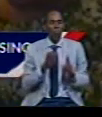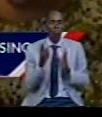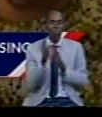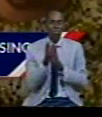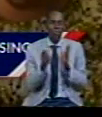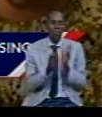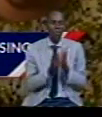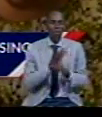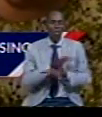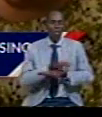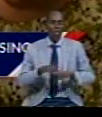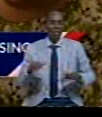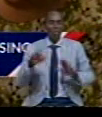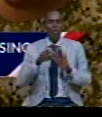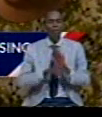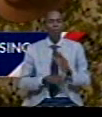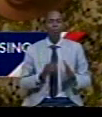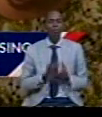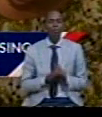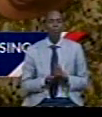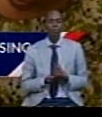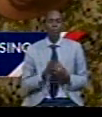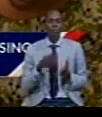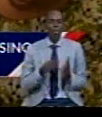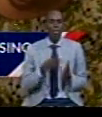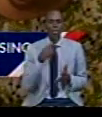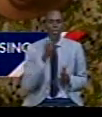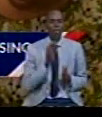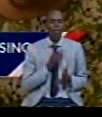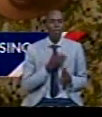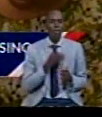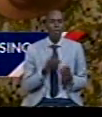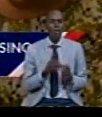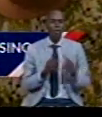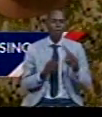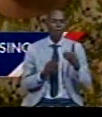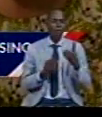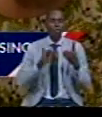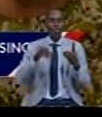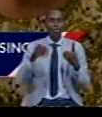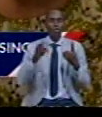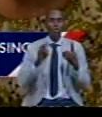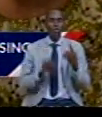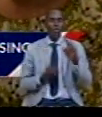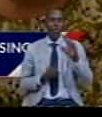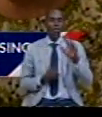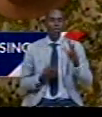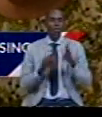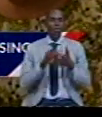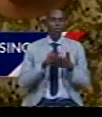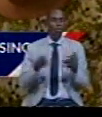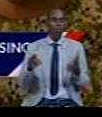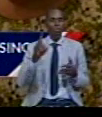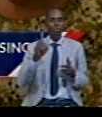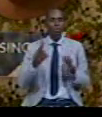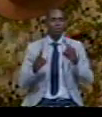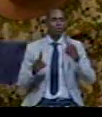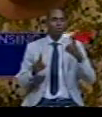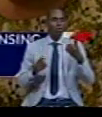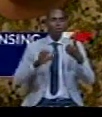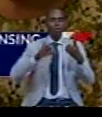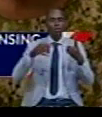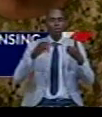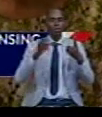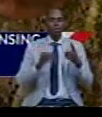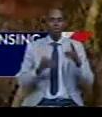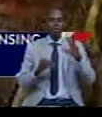us from lawlessness. He tells us in 1 John chapter 3, reading from verse 1. 1 John